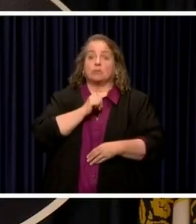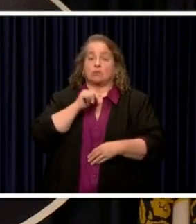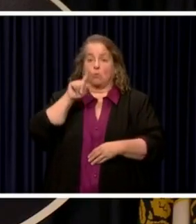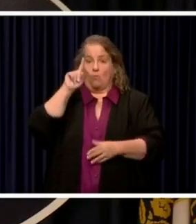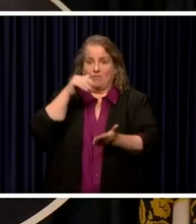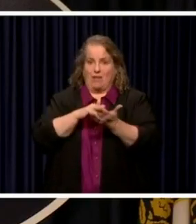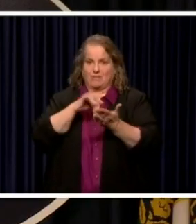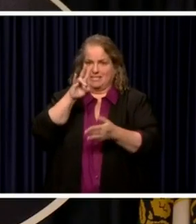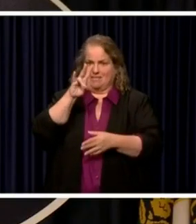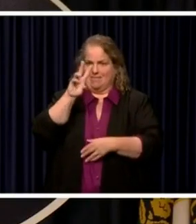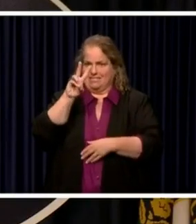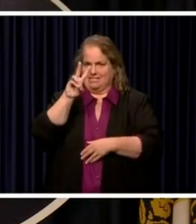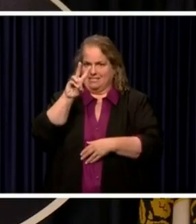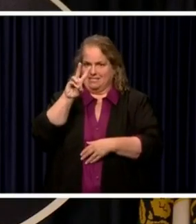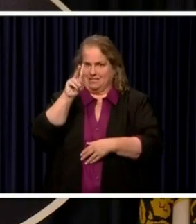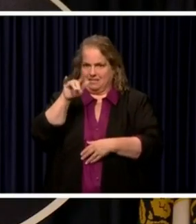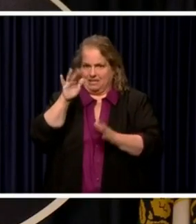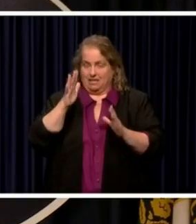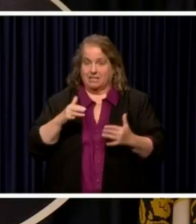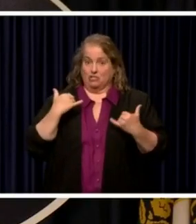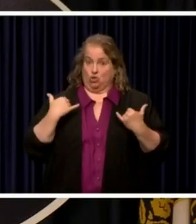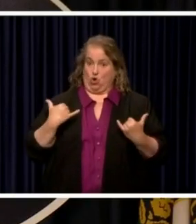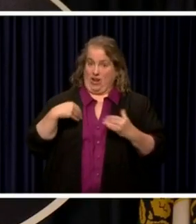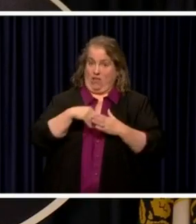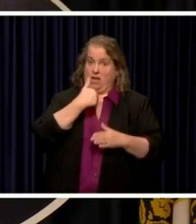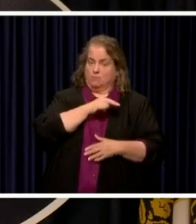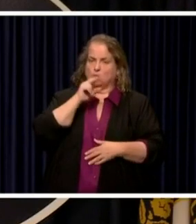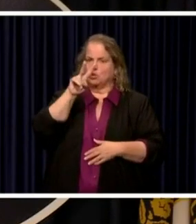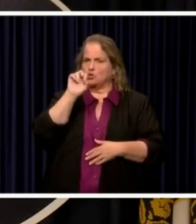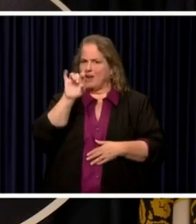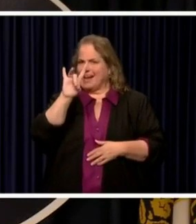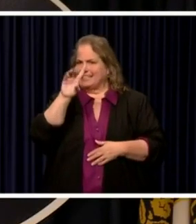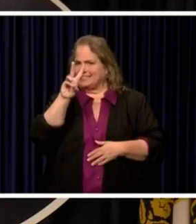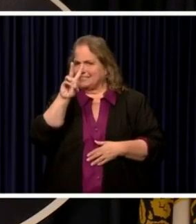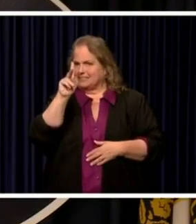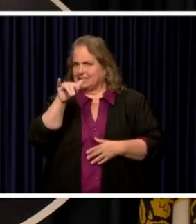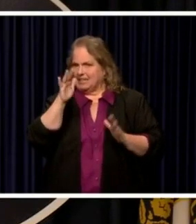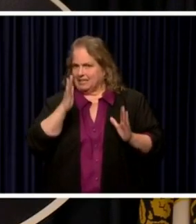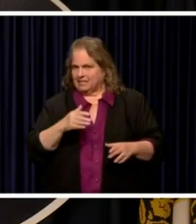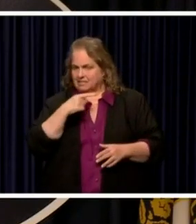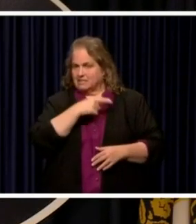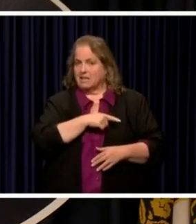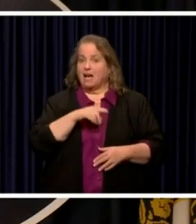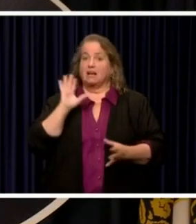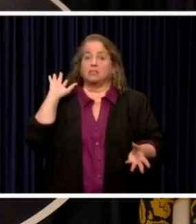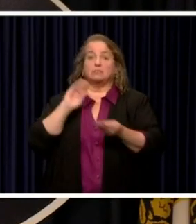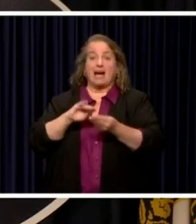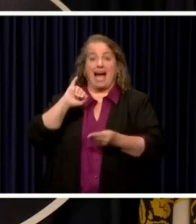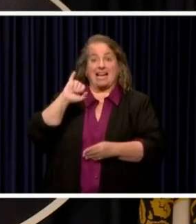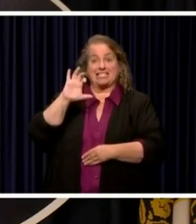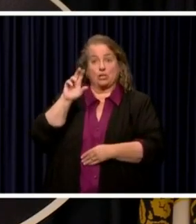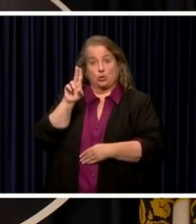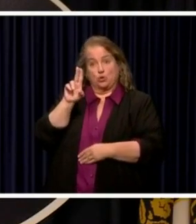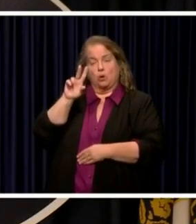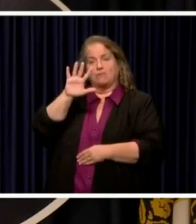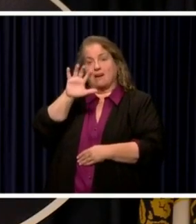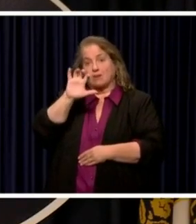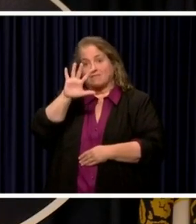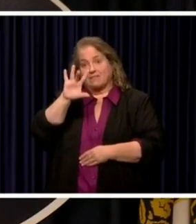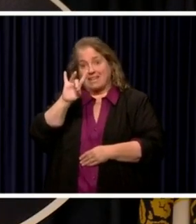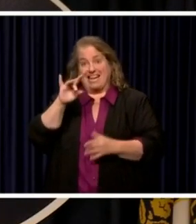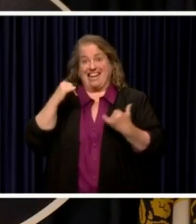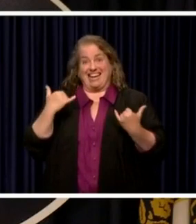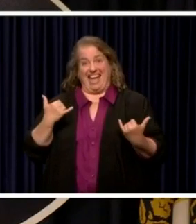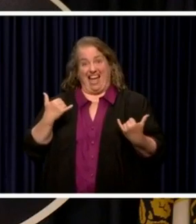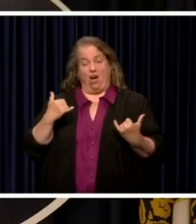Kentuckians. Currently 286 Kentuckians. Ever in the ICU, 558. Currently 165,